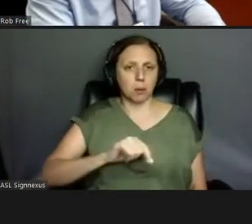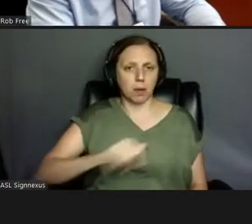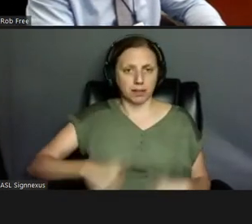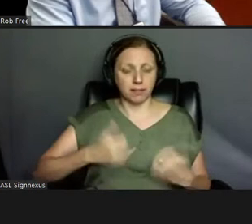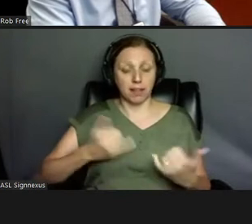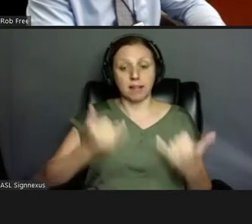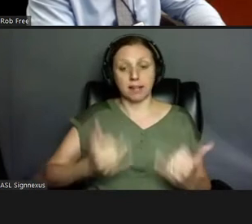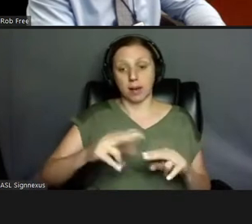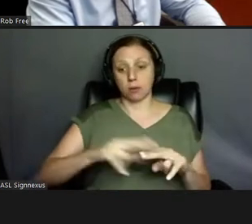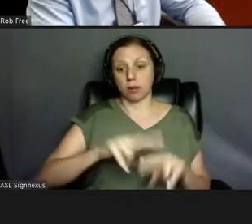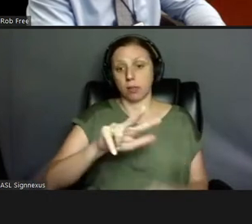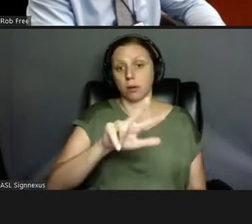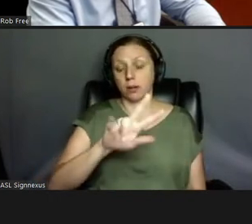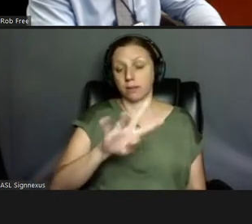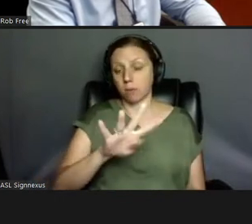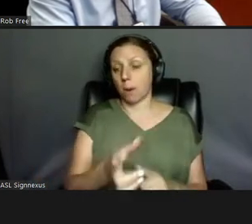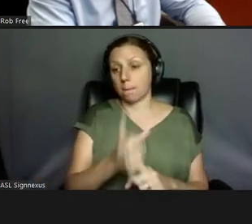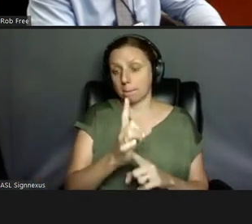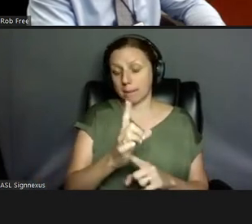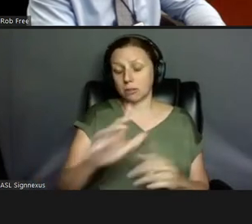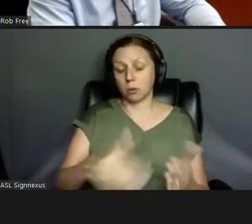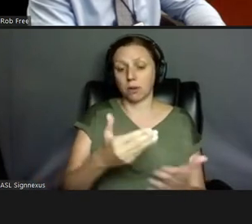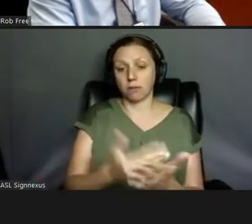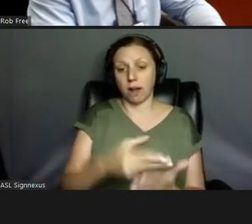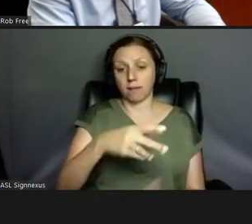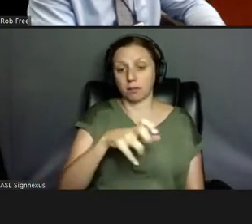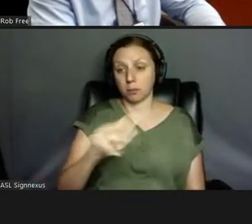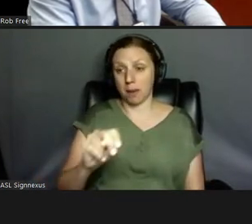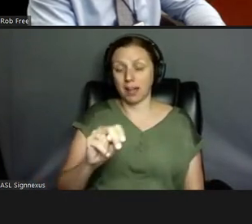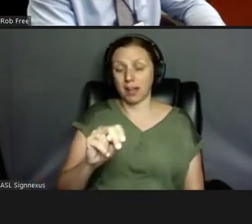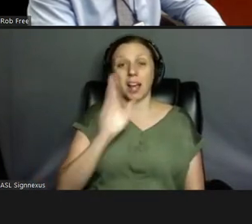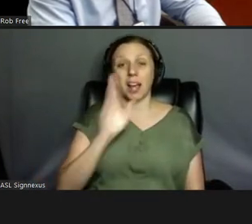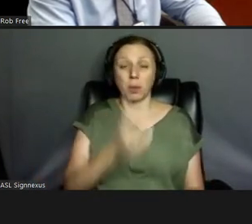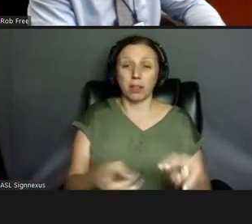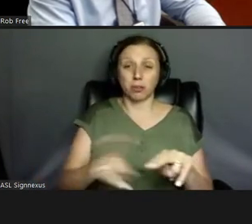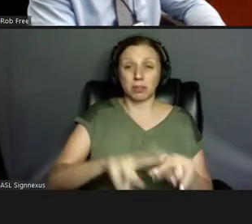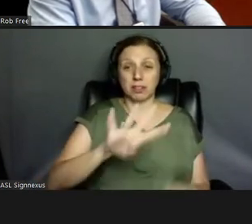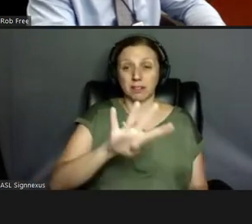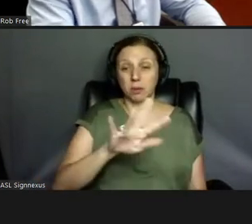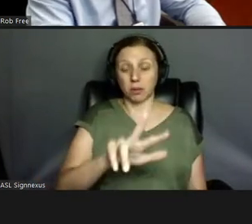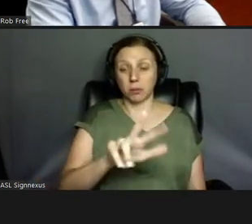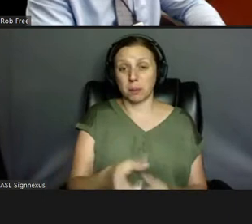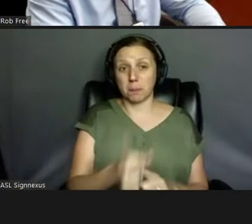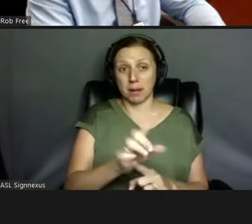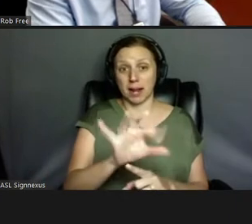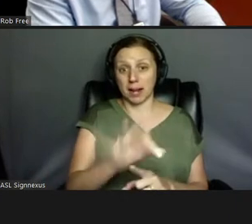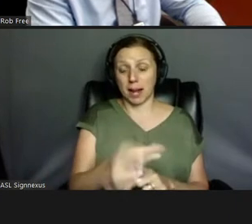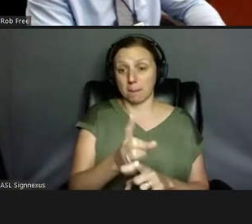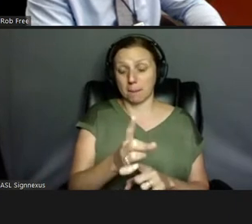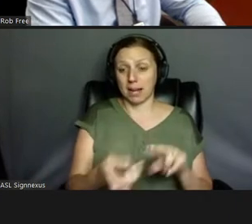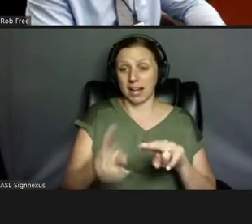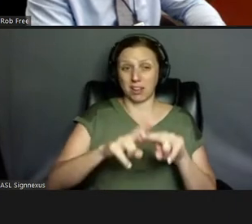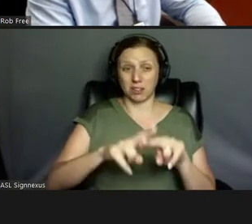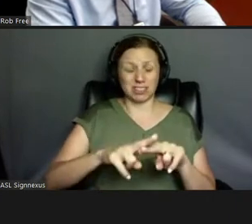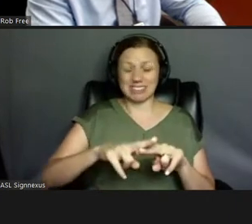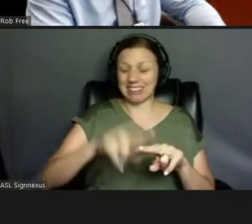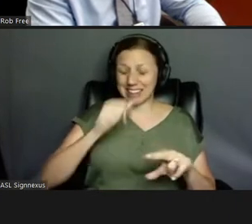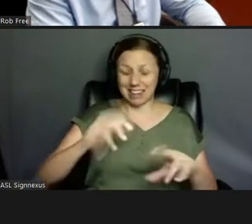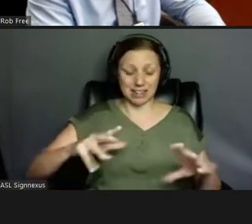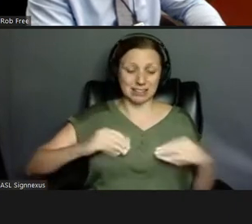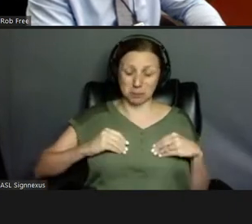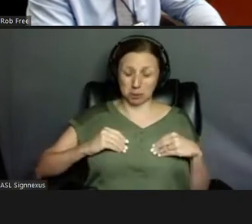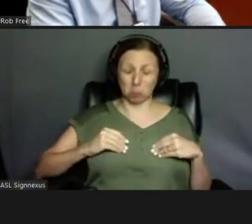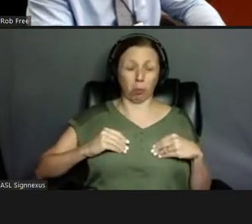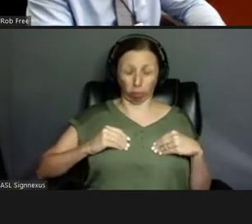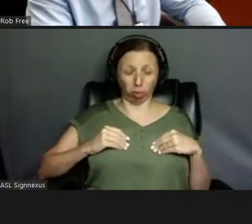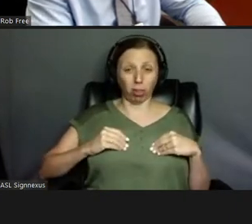Station. Under the proposed schedule, my commute will go up to 43 minutes, a 9 minute increase, which is completely unacceptable. At